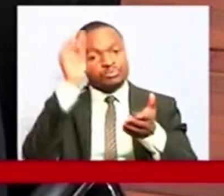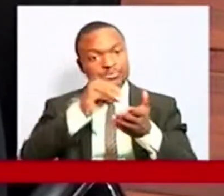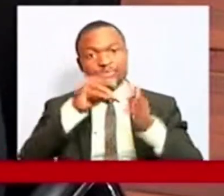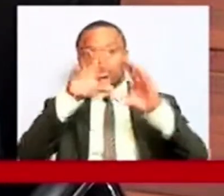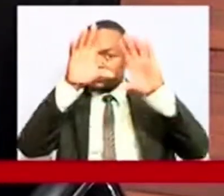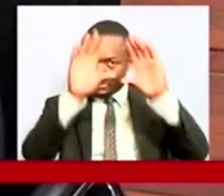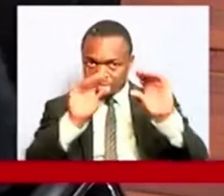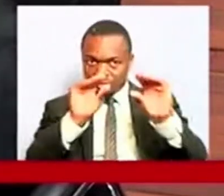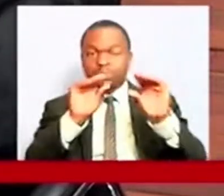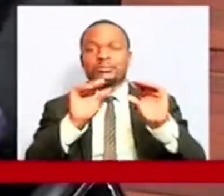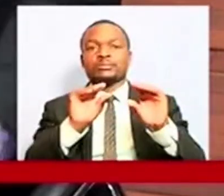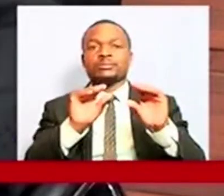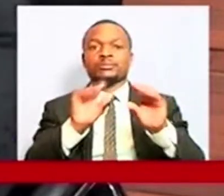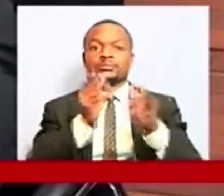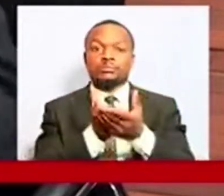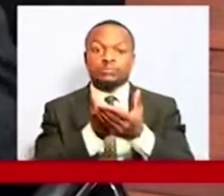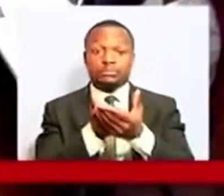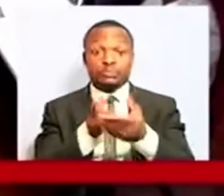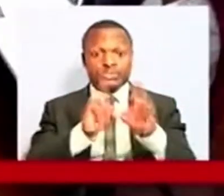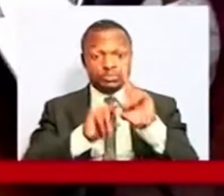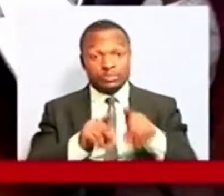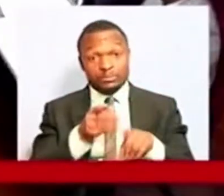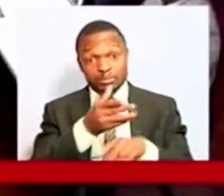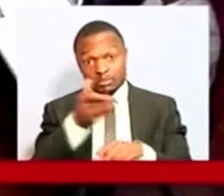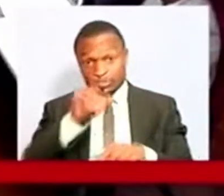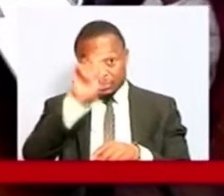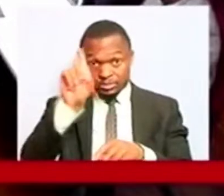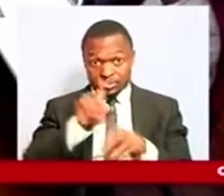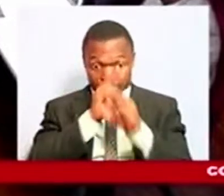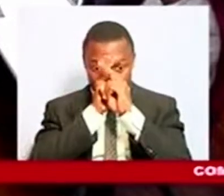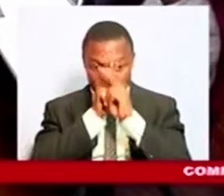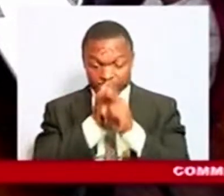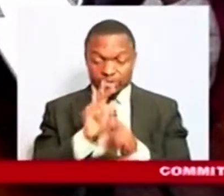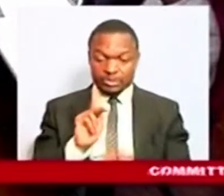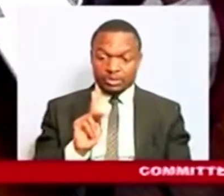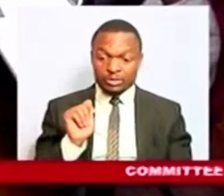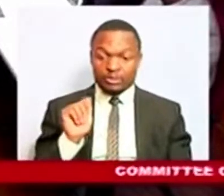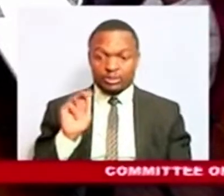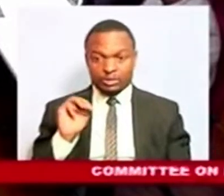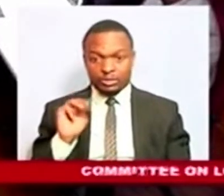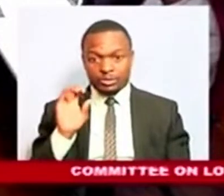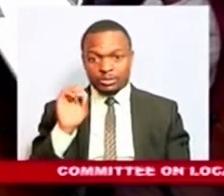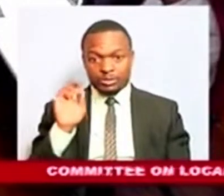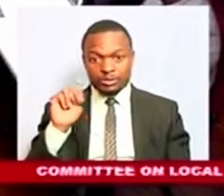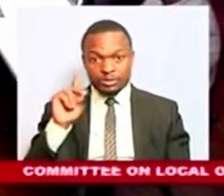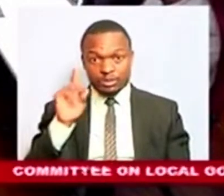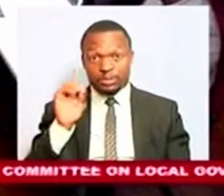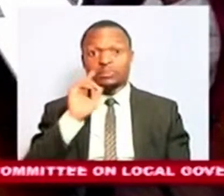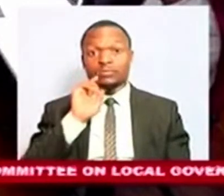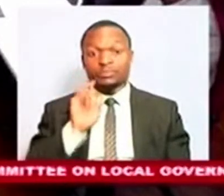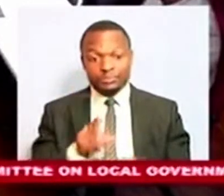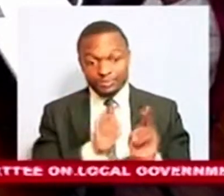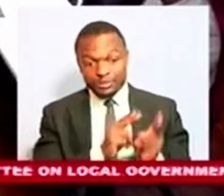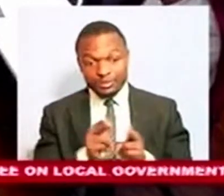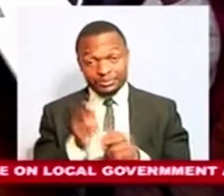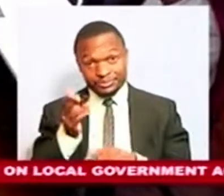Chair, I submit. Yeah, remember there is also a question from Honorable Kamondo that you need to also respond